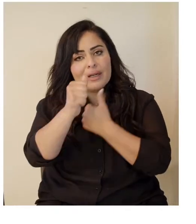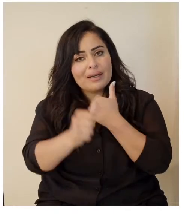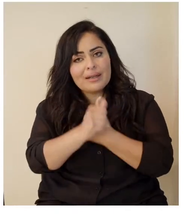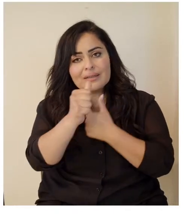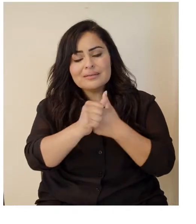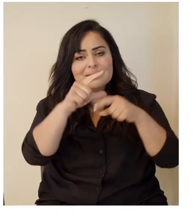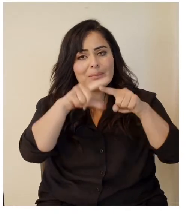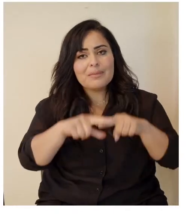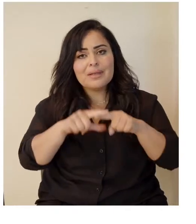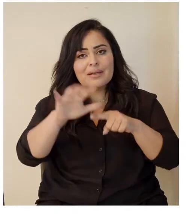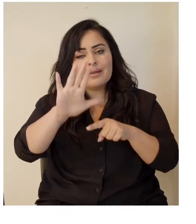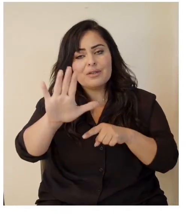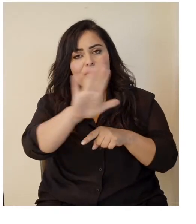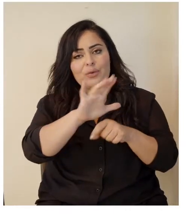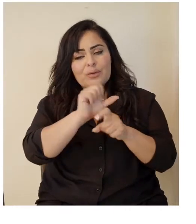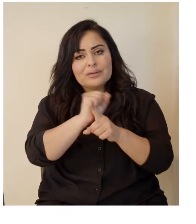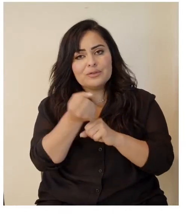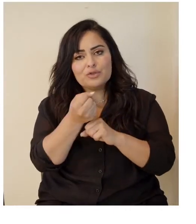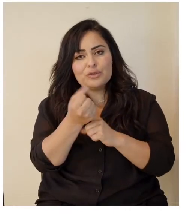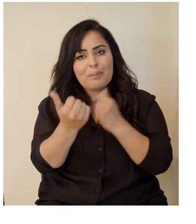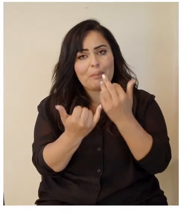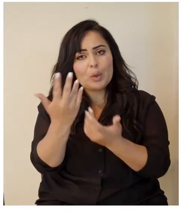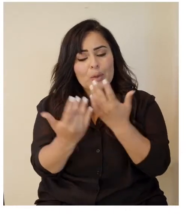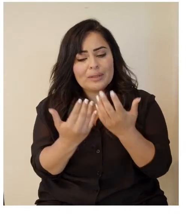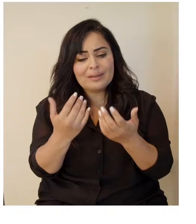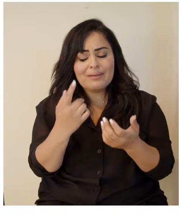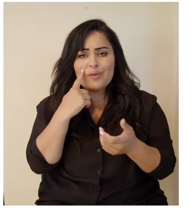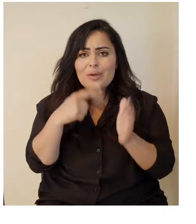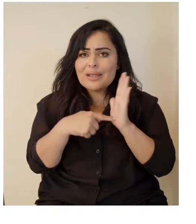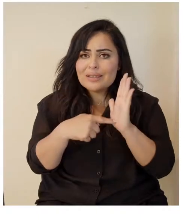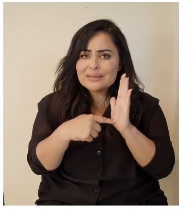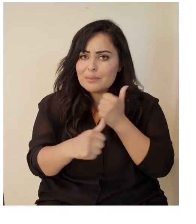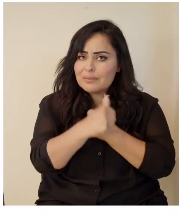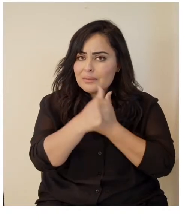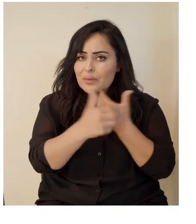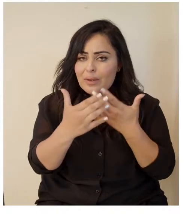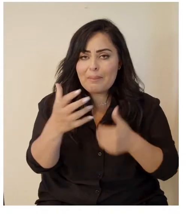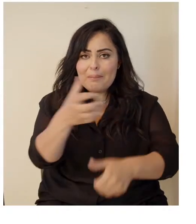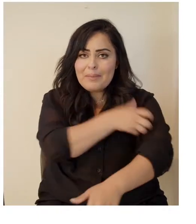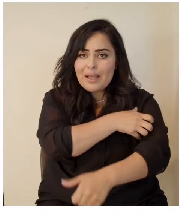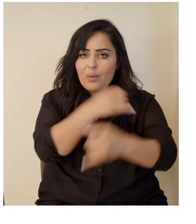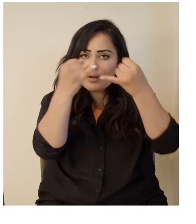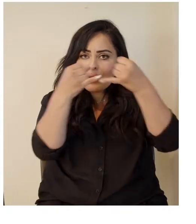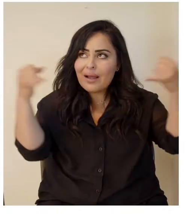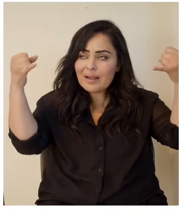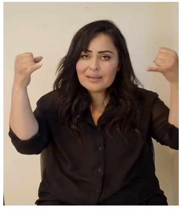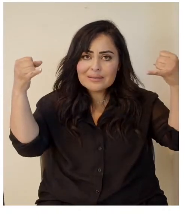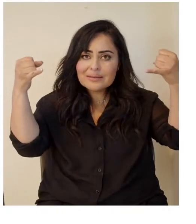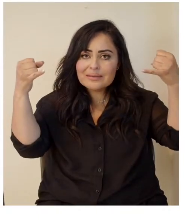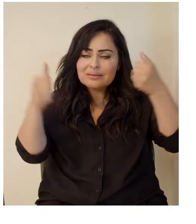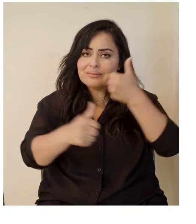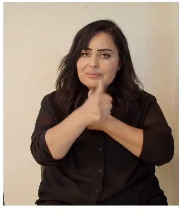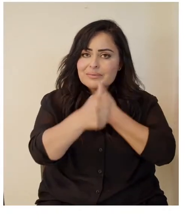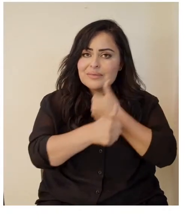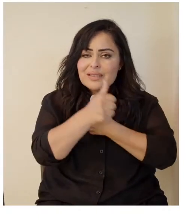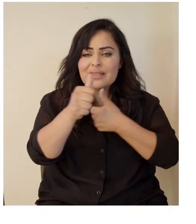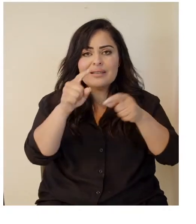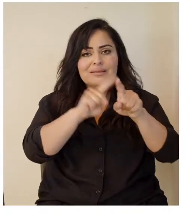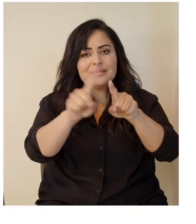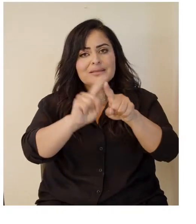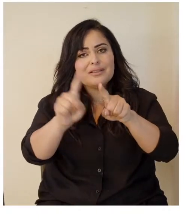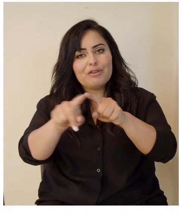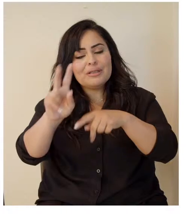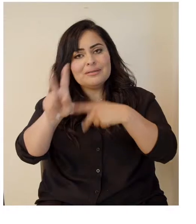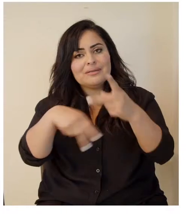burn where you live. These hazards include things that relate to power lines and ongoing other kinds